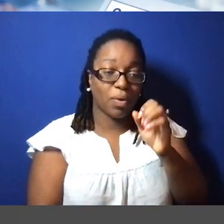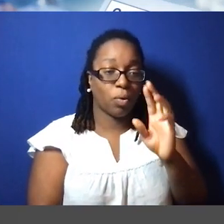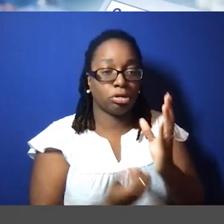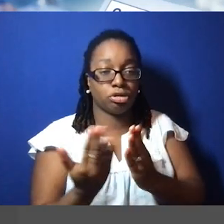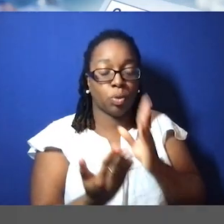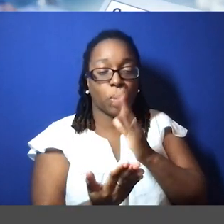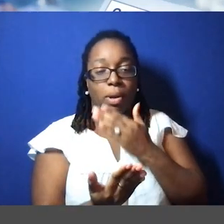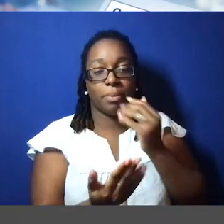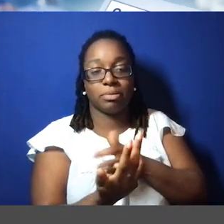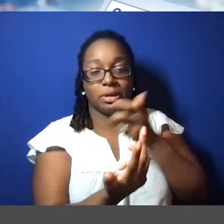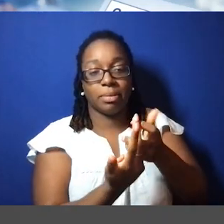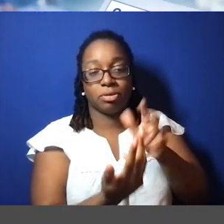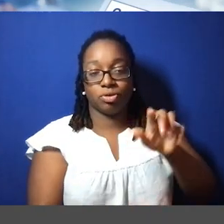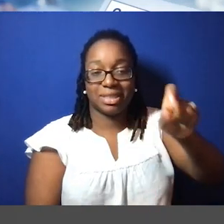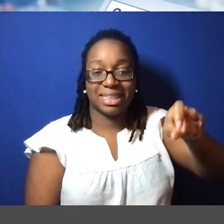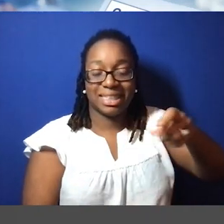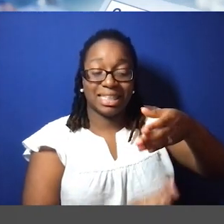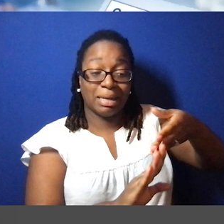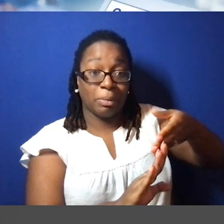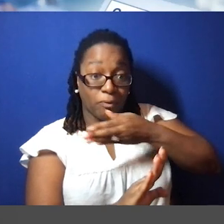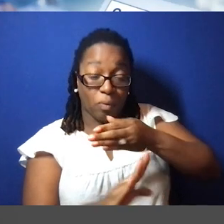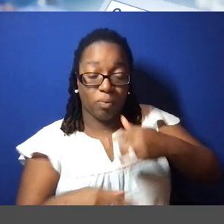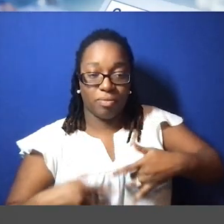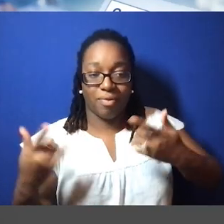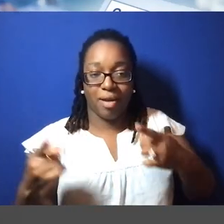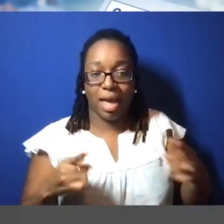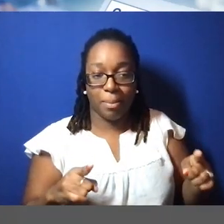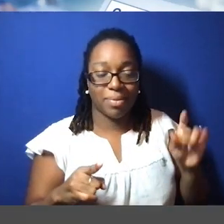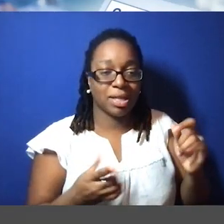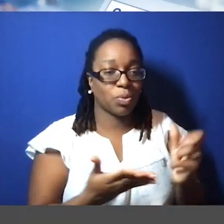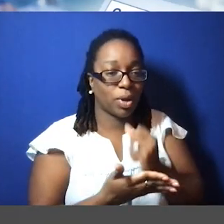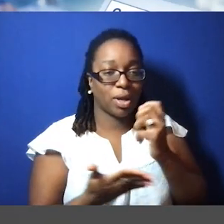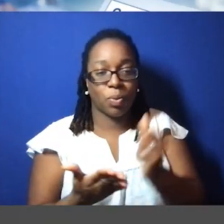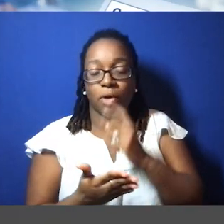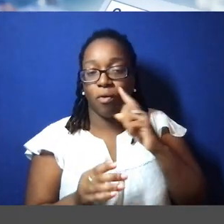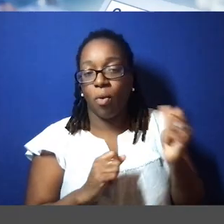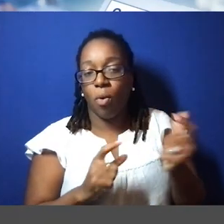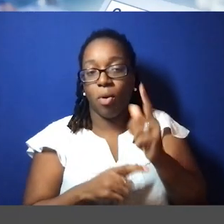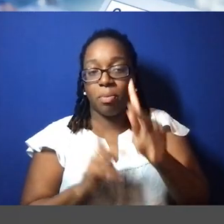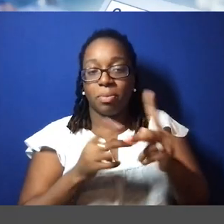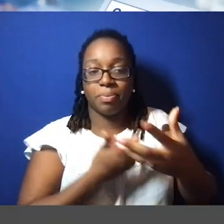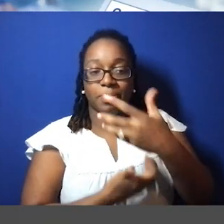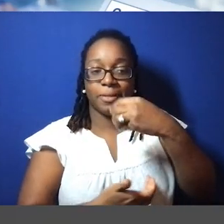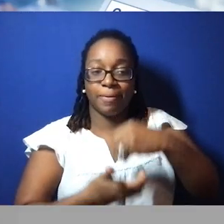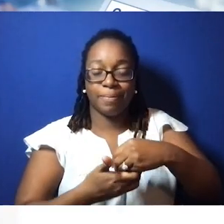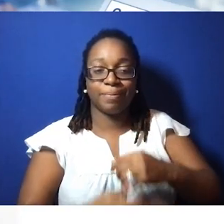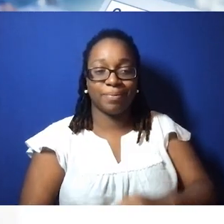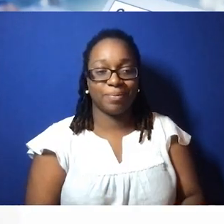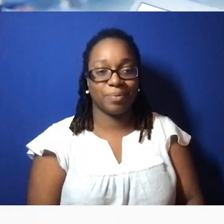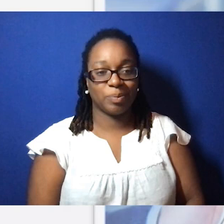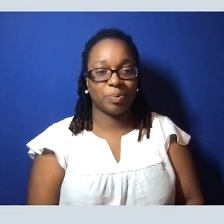or service that best meets their needs prior to an event is a win-win for all